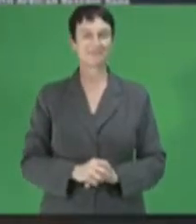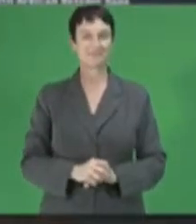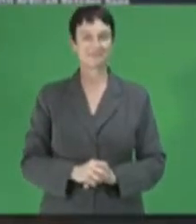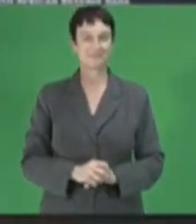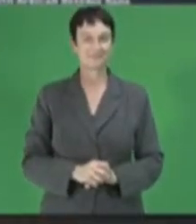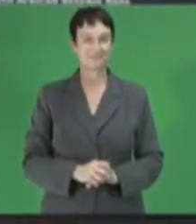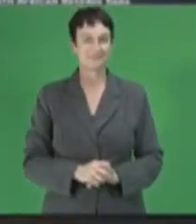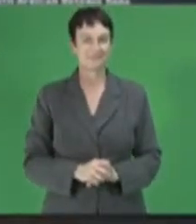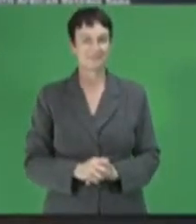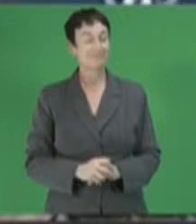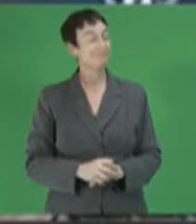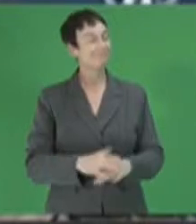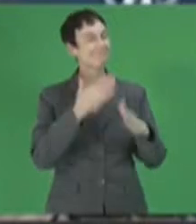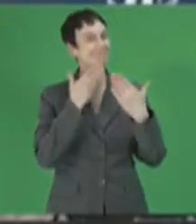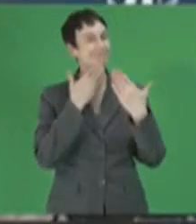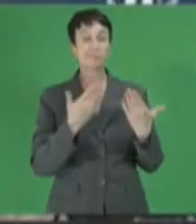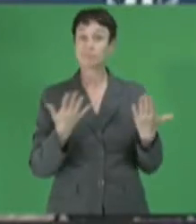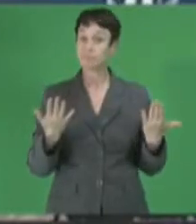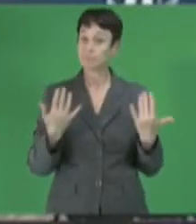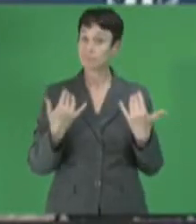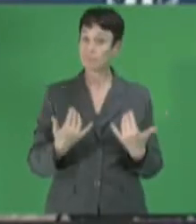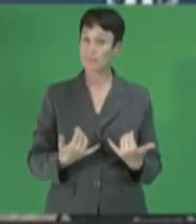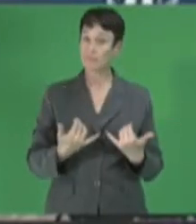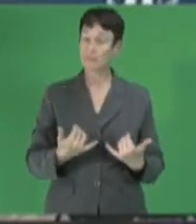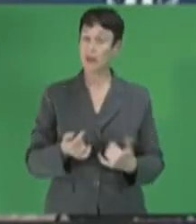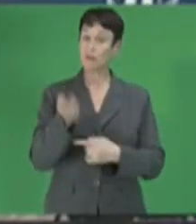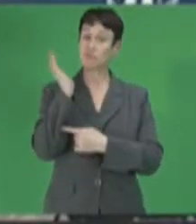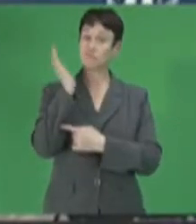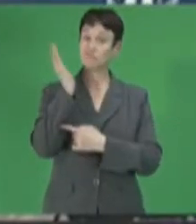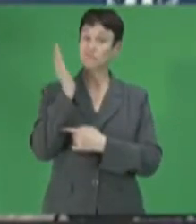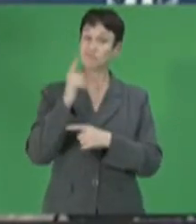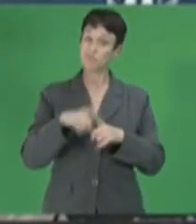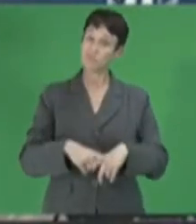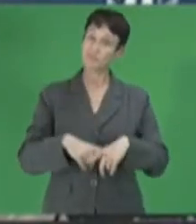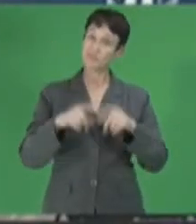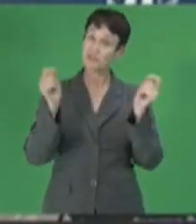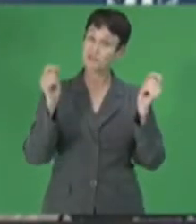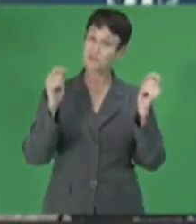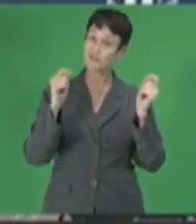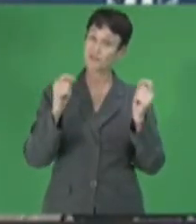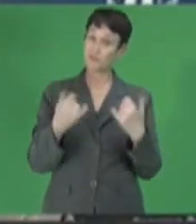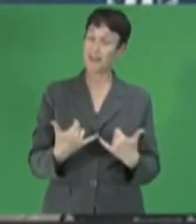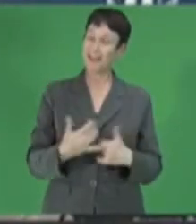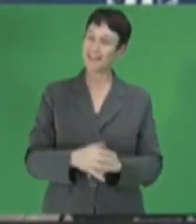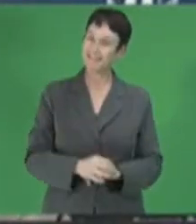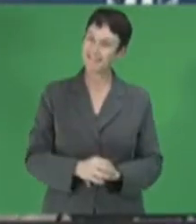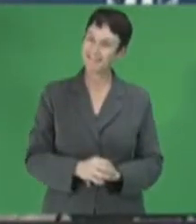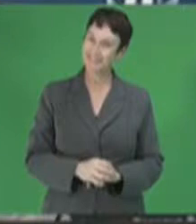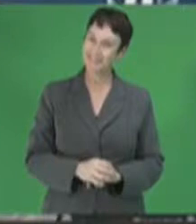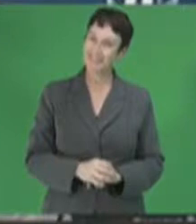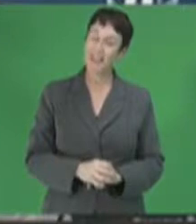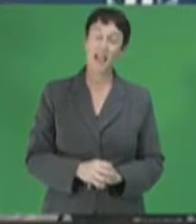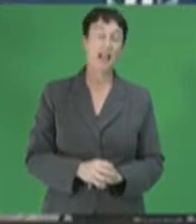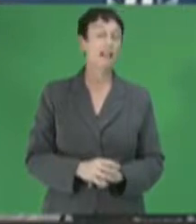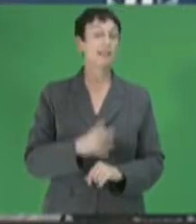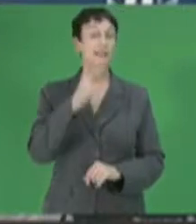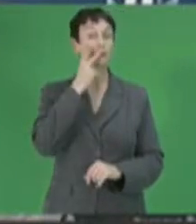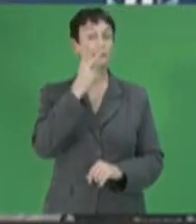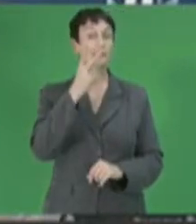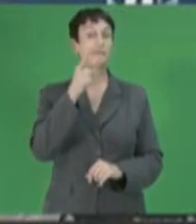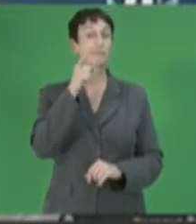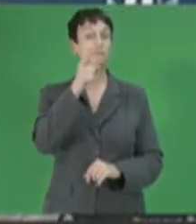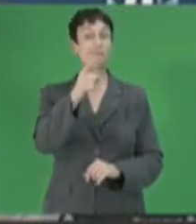Thank you very much. That concludes the proceedings of today. We will see you at the